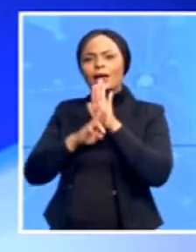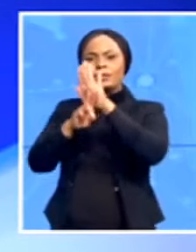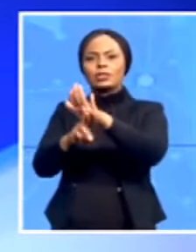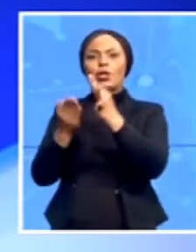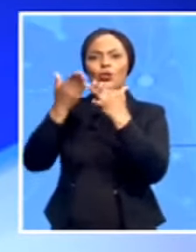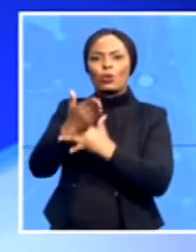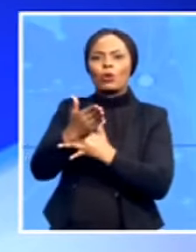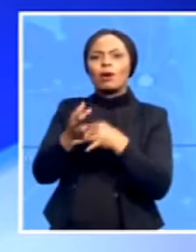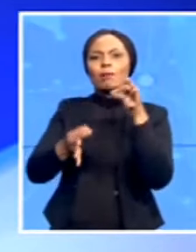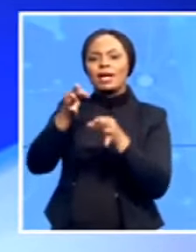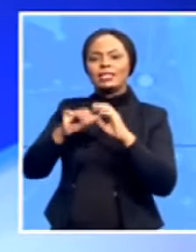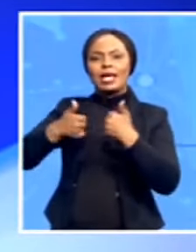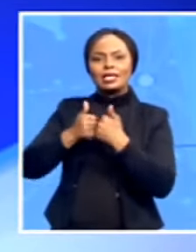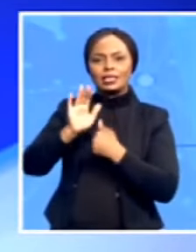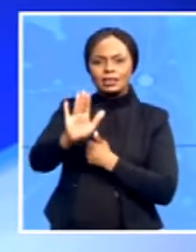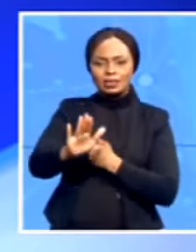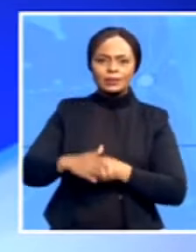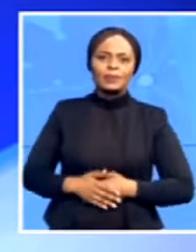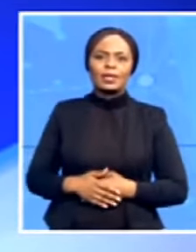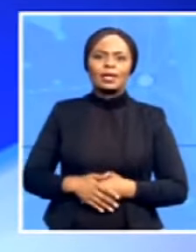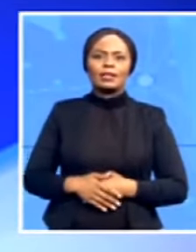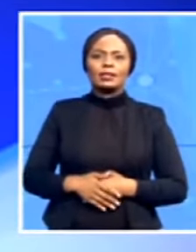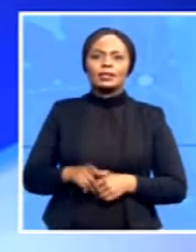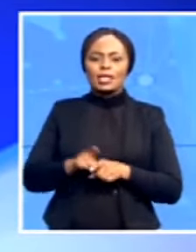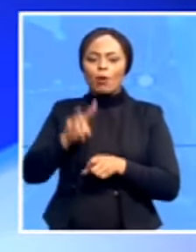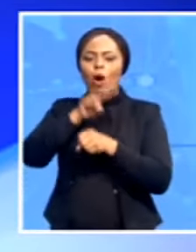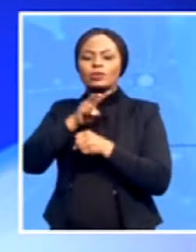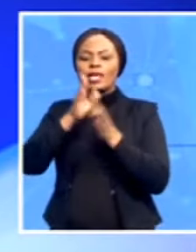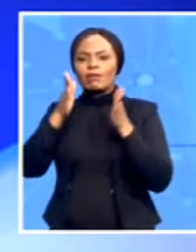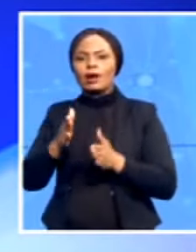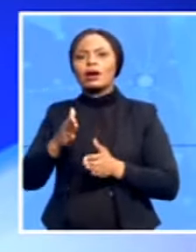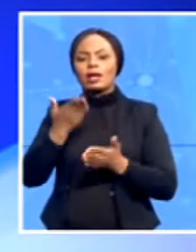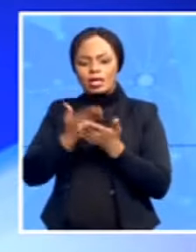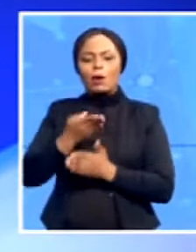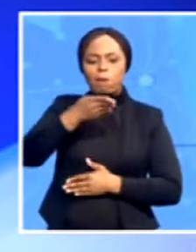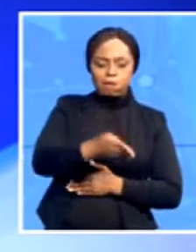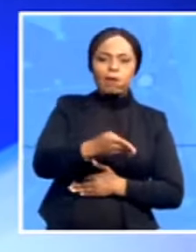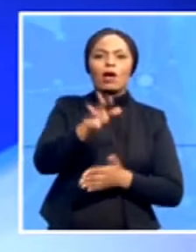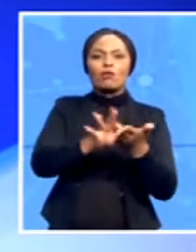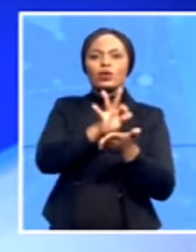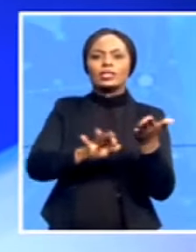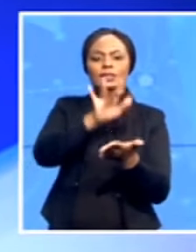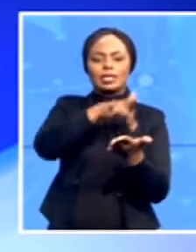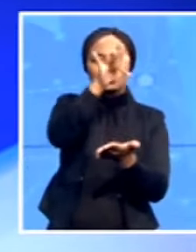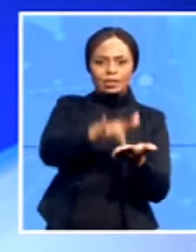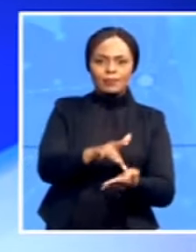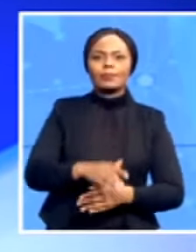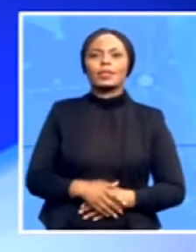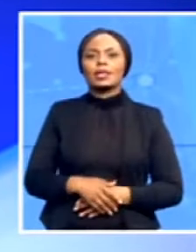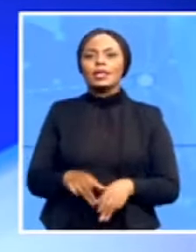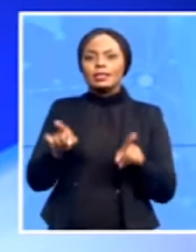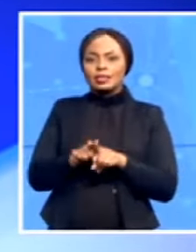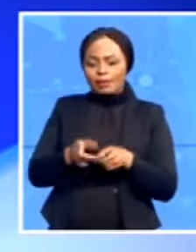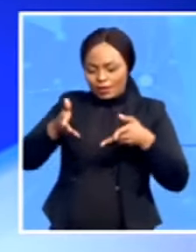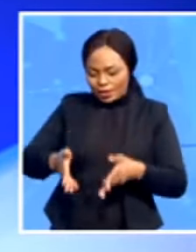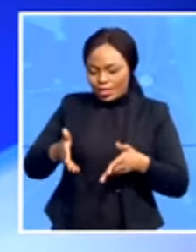voting station. And again, at all other levels, including here at the National Results Center,